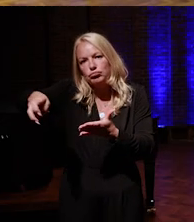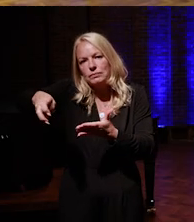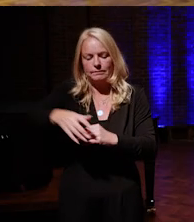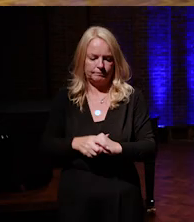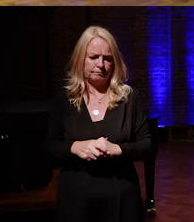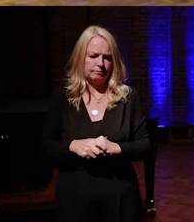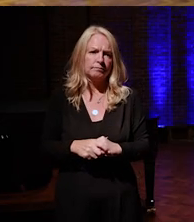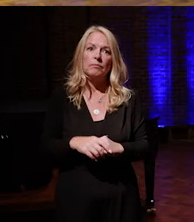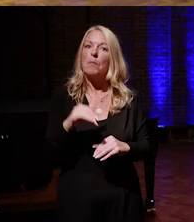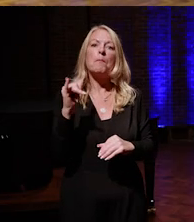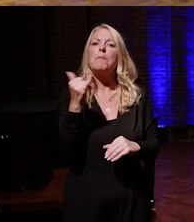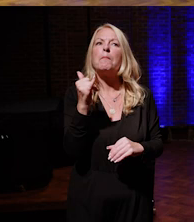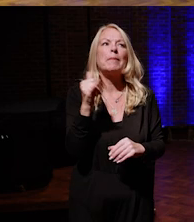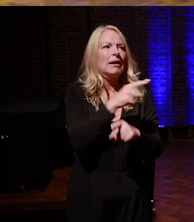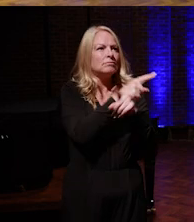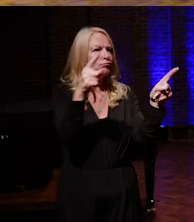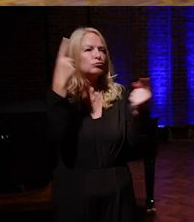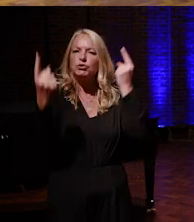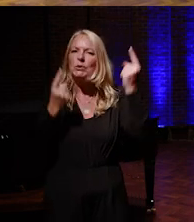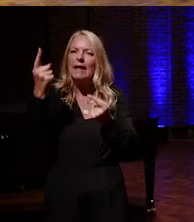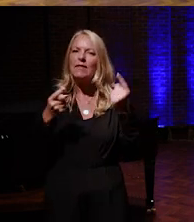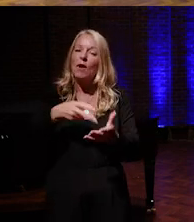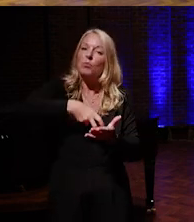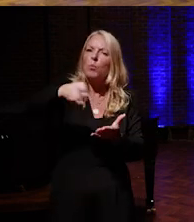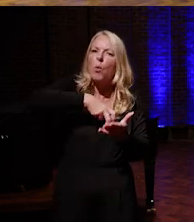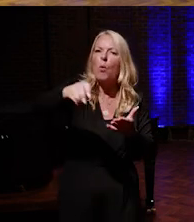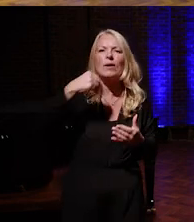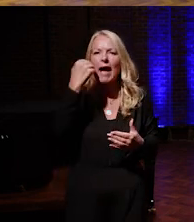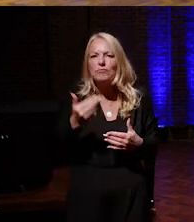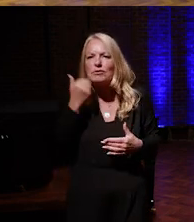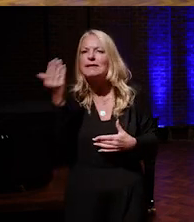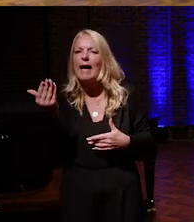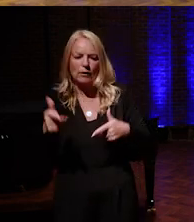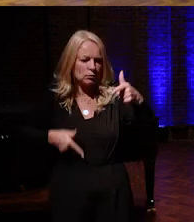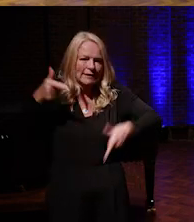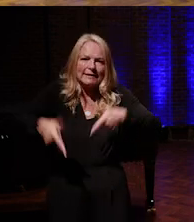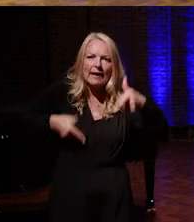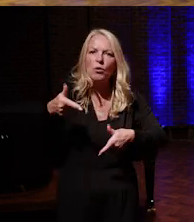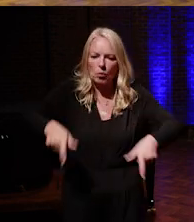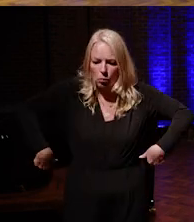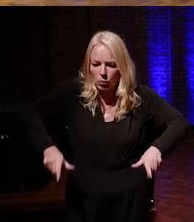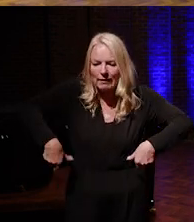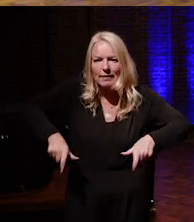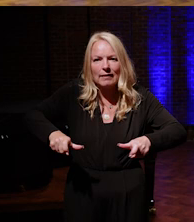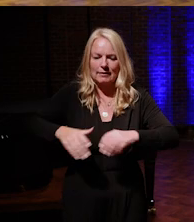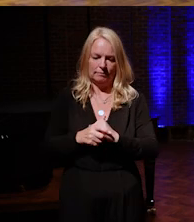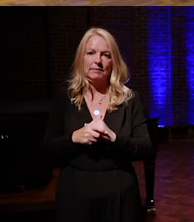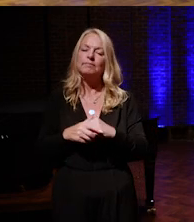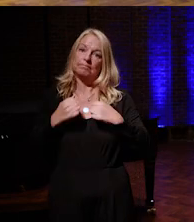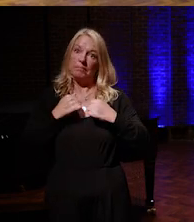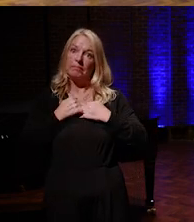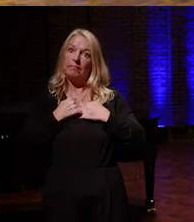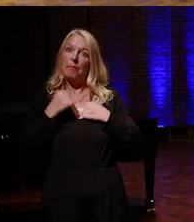Now, I wonder if you had a route around your neighborhood that you would walk or wheel or cycle during lockdown. I did.